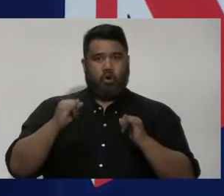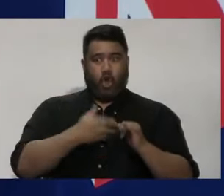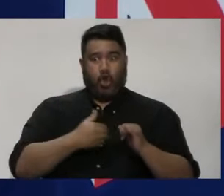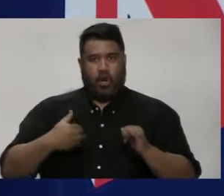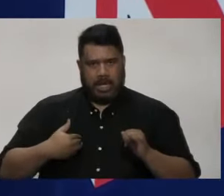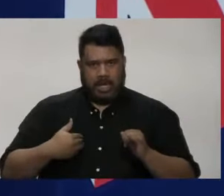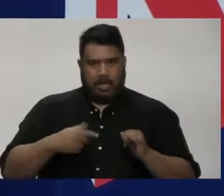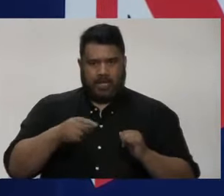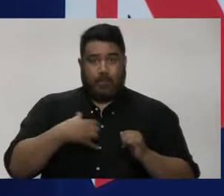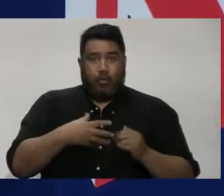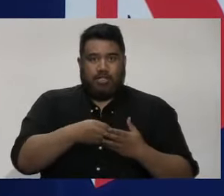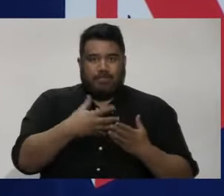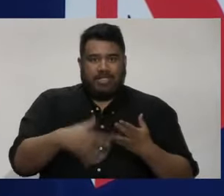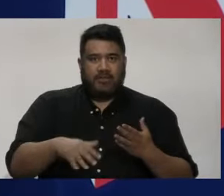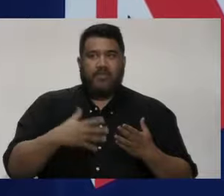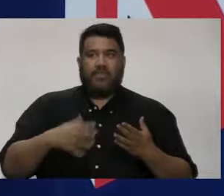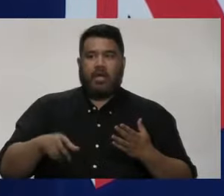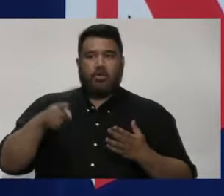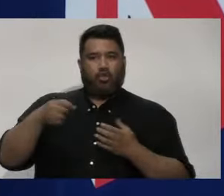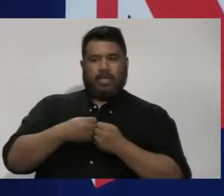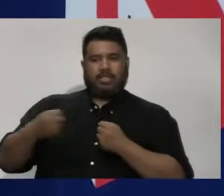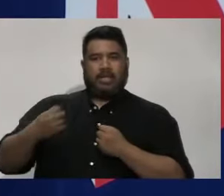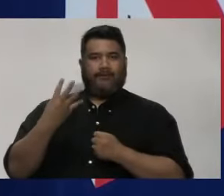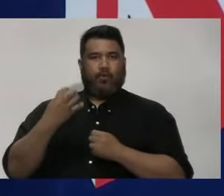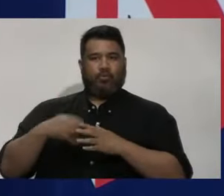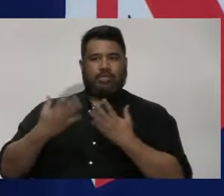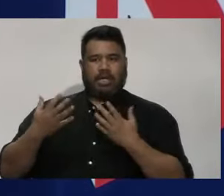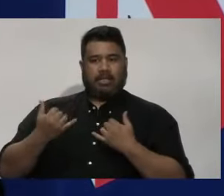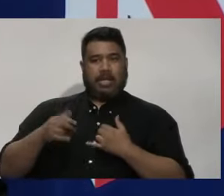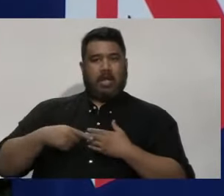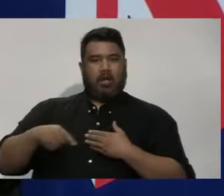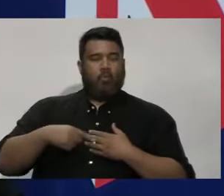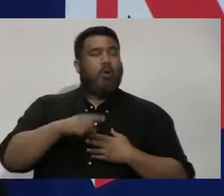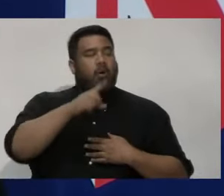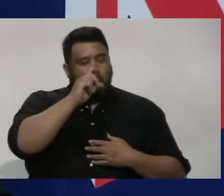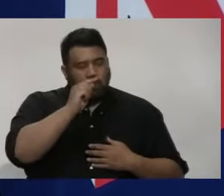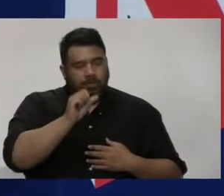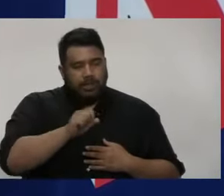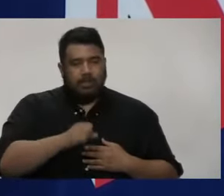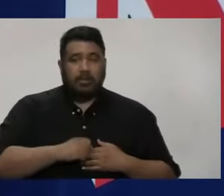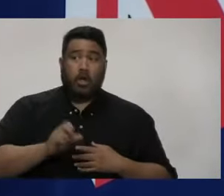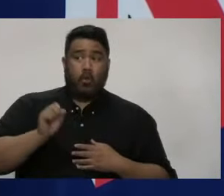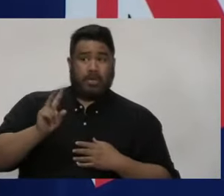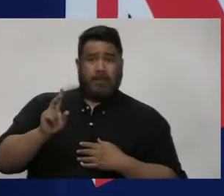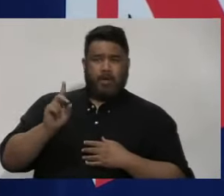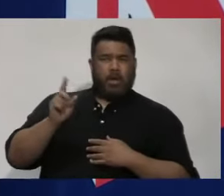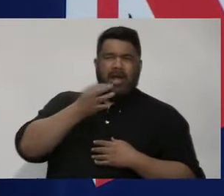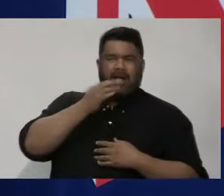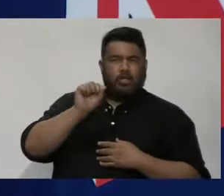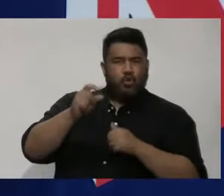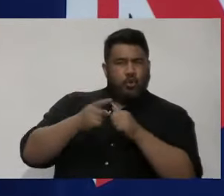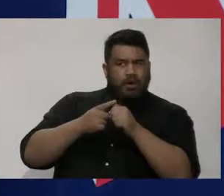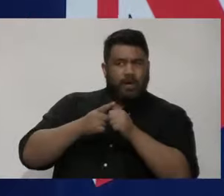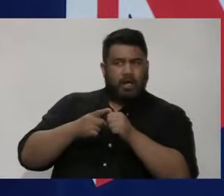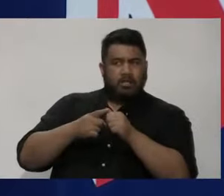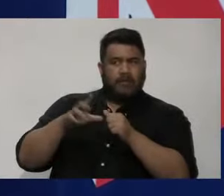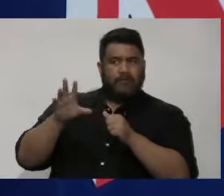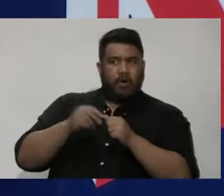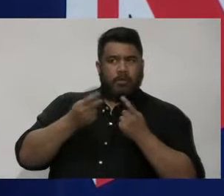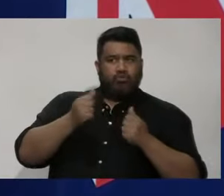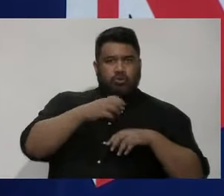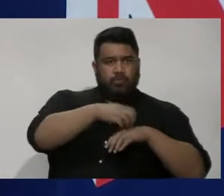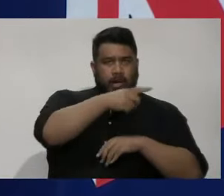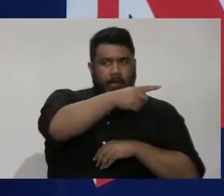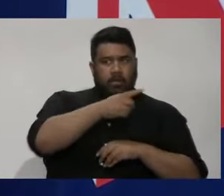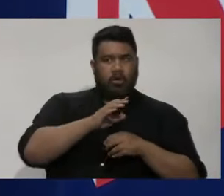costs of extending for the 4 days. What advice Potentially have you got, could be, yeah. what advice have you got from Treasury or others on